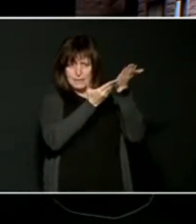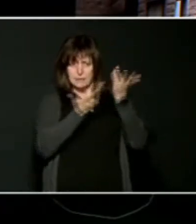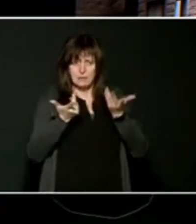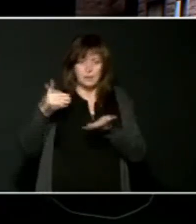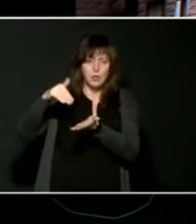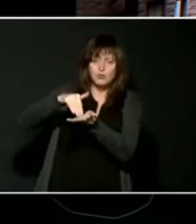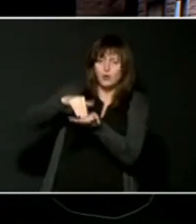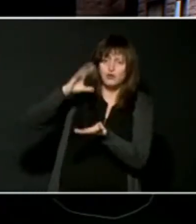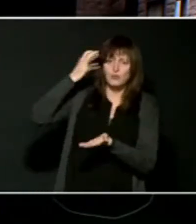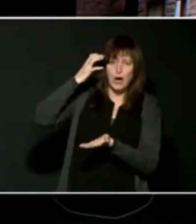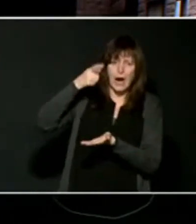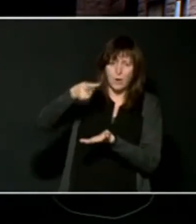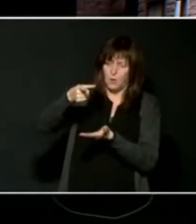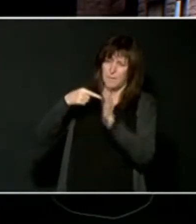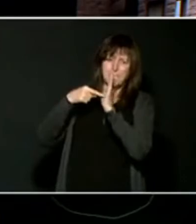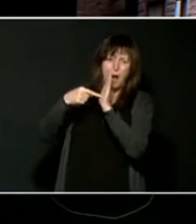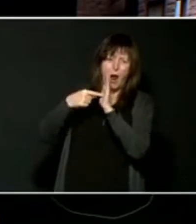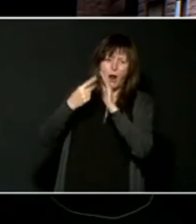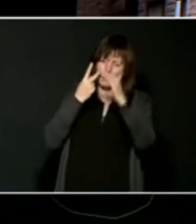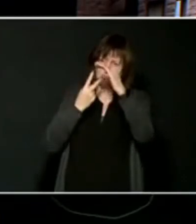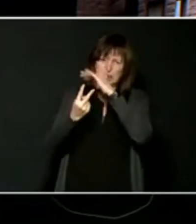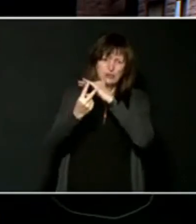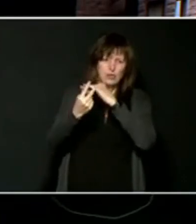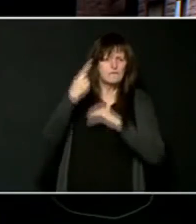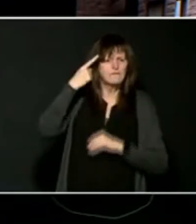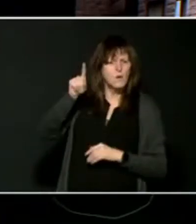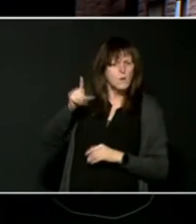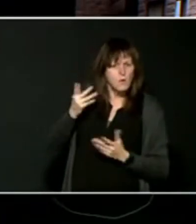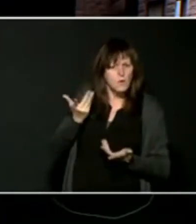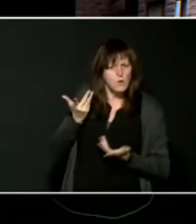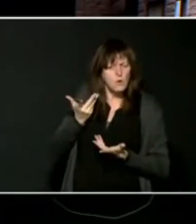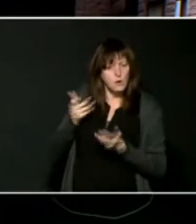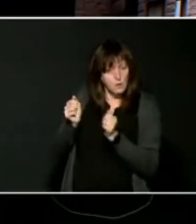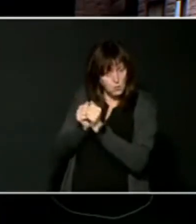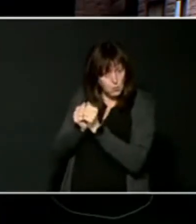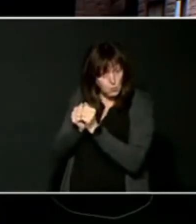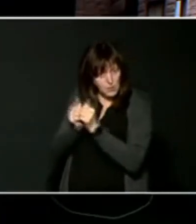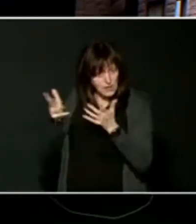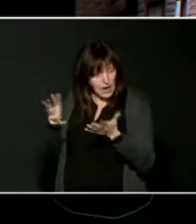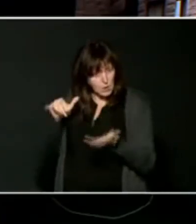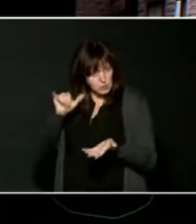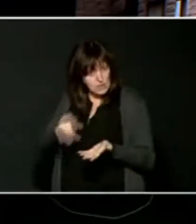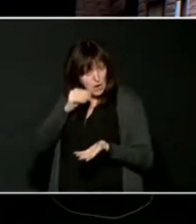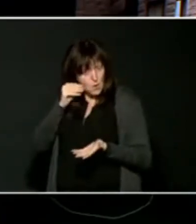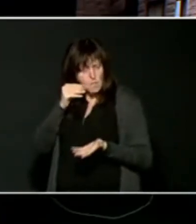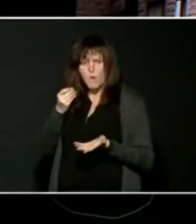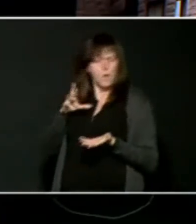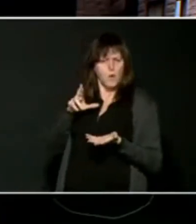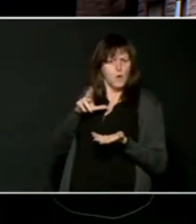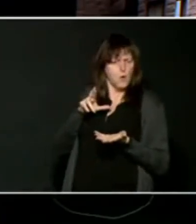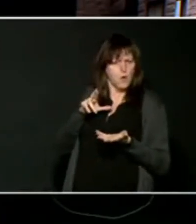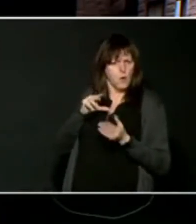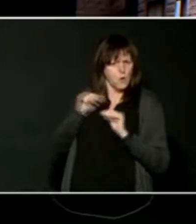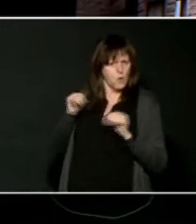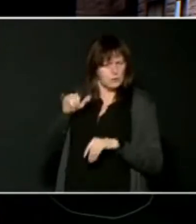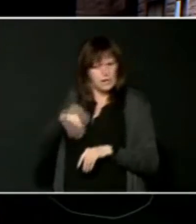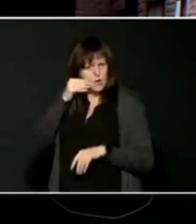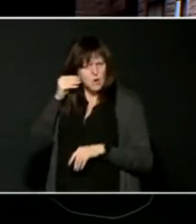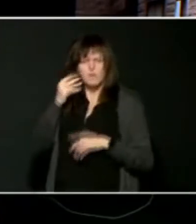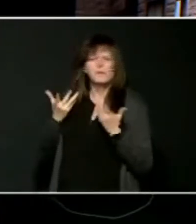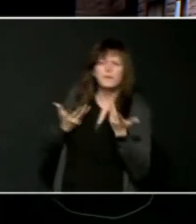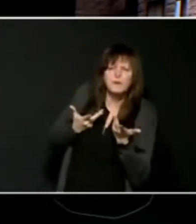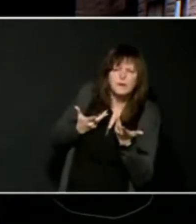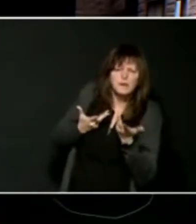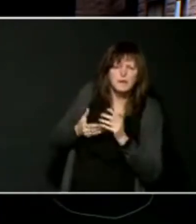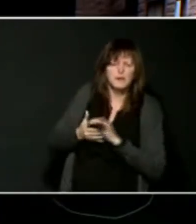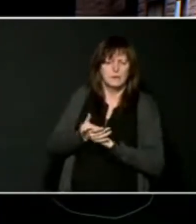modeling projections for what happens without a stay-at-home order? Do you want me to answer the first question about the modeling?